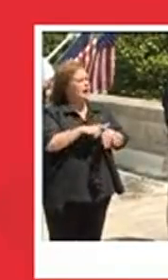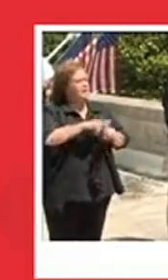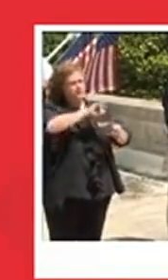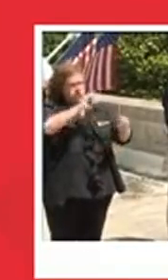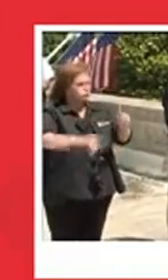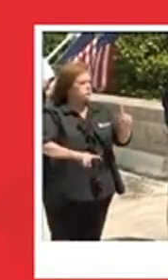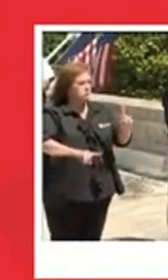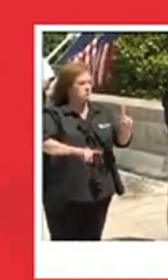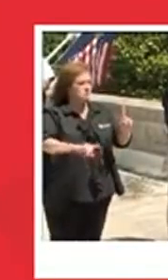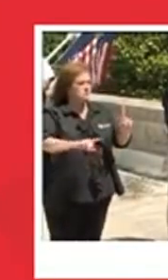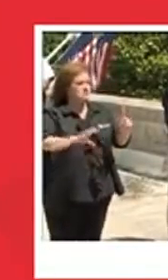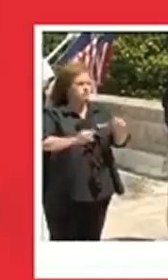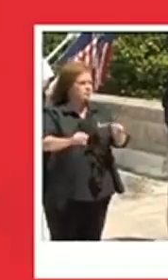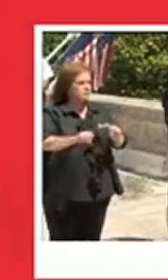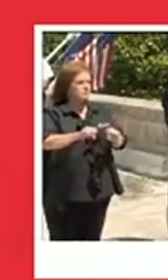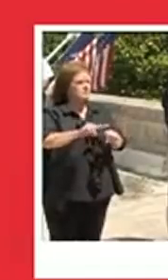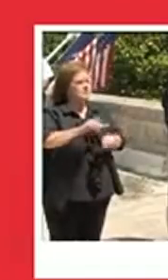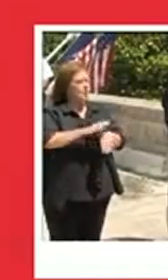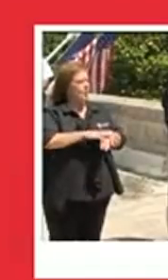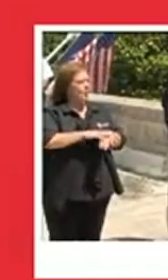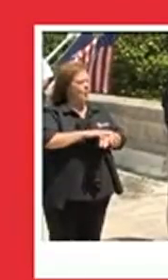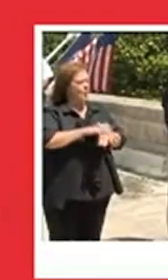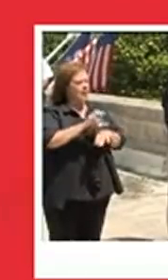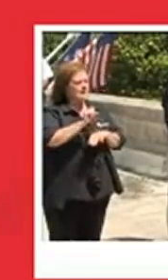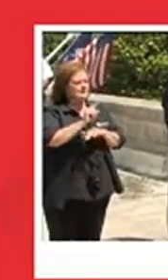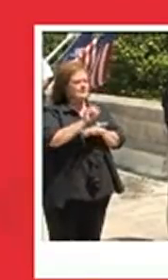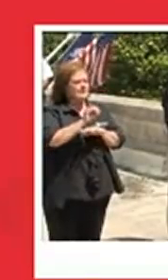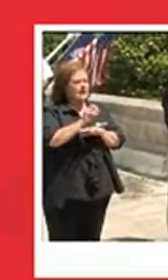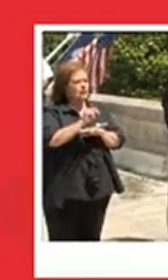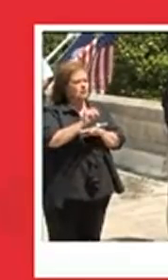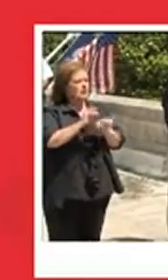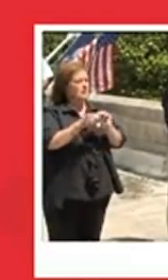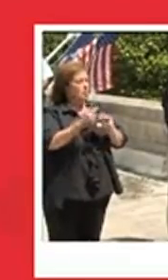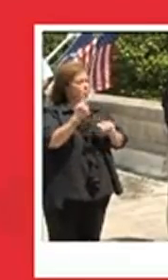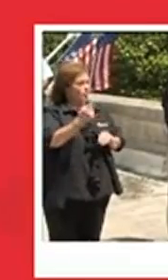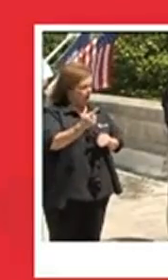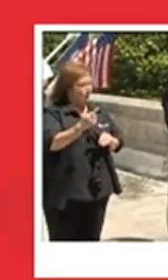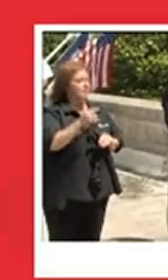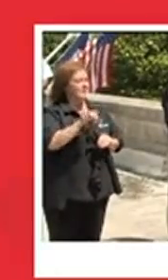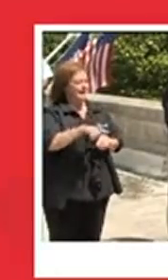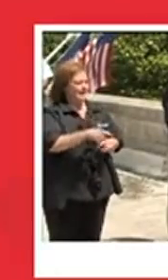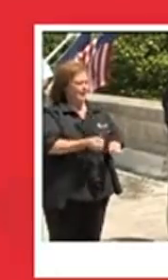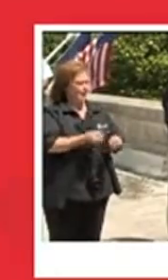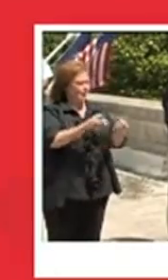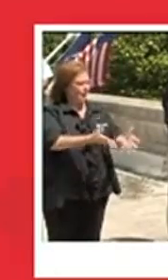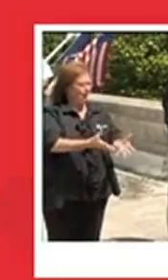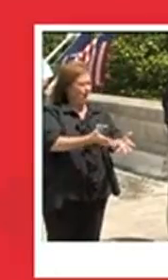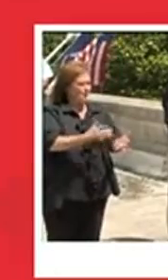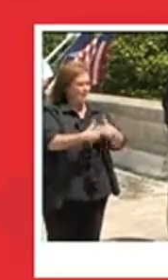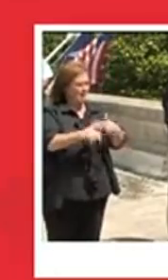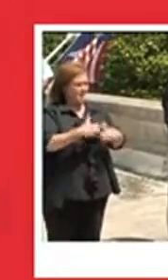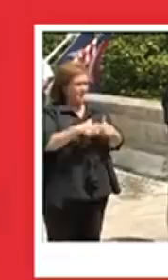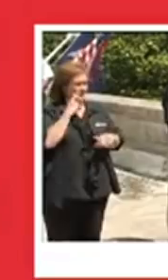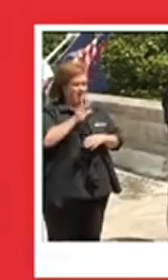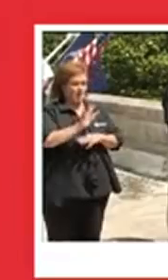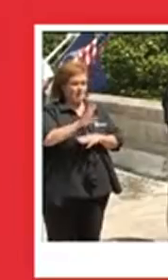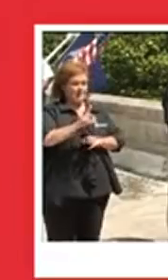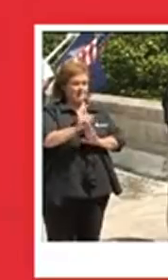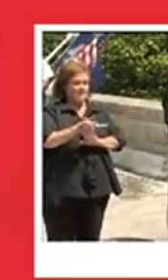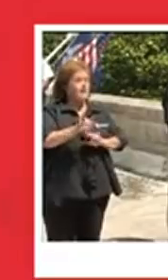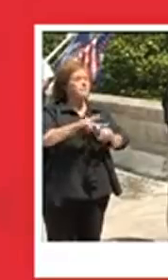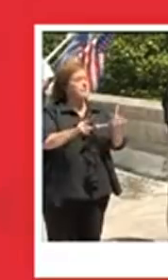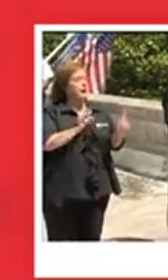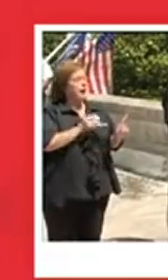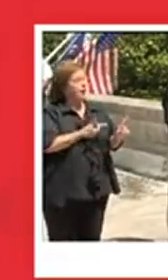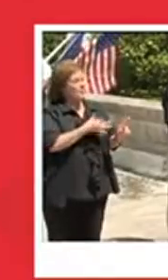pumping station number one. Causing drainage to slow for about 45 minutes. Right. But again, staff,